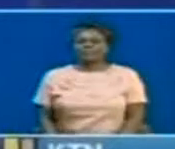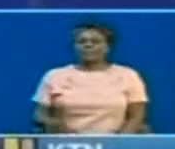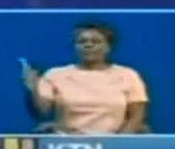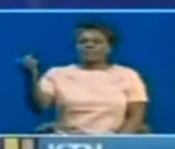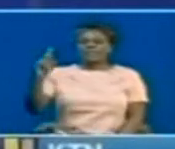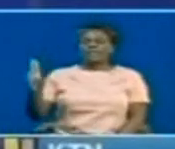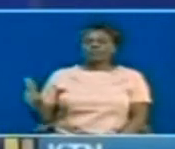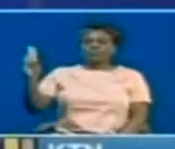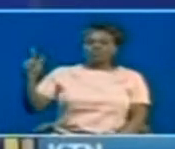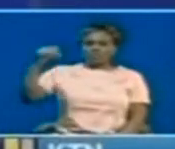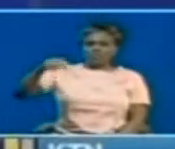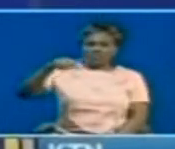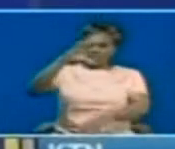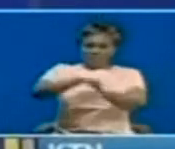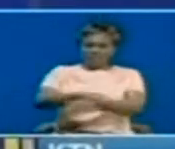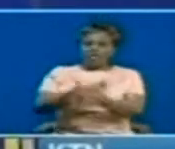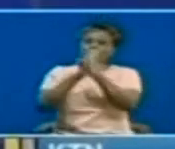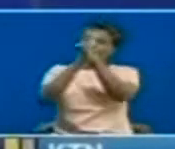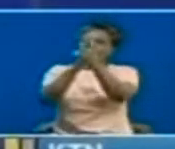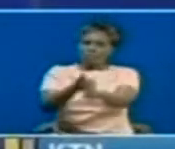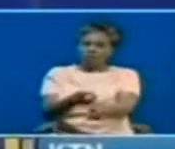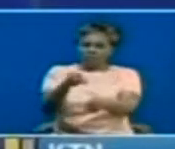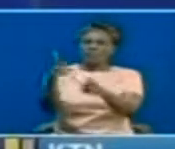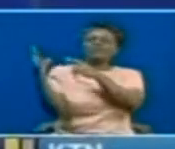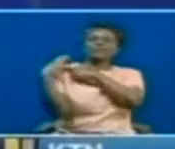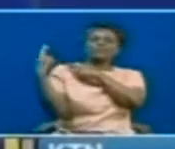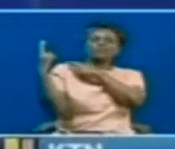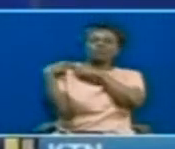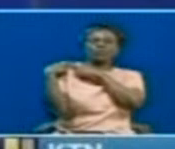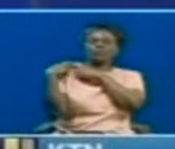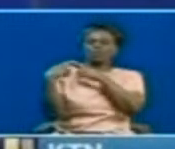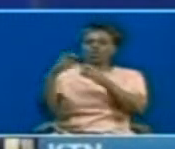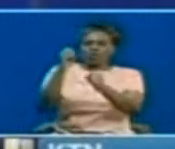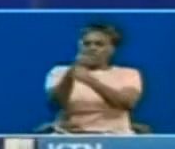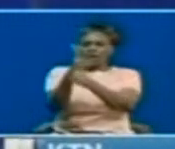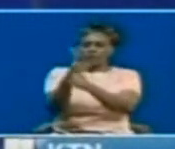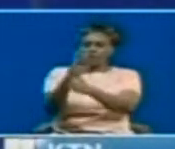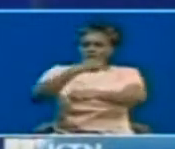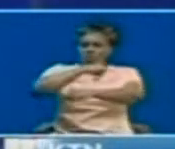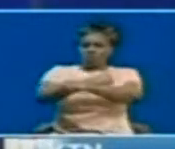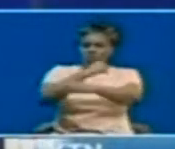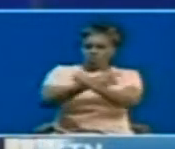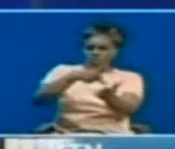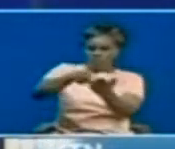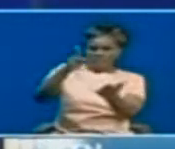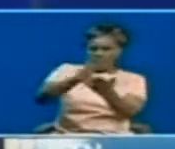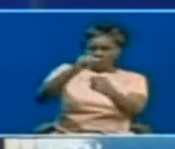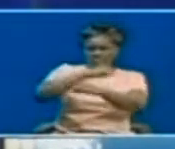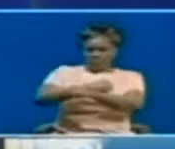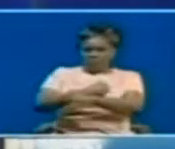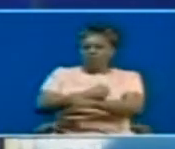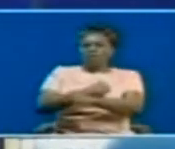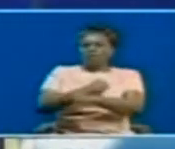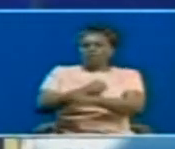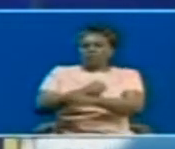President Uhuru Kenyatta today received the report of a task force mandated to review secondary school fees in order to make it accessible and affordable to all